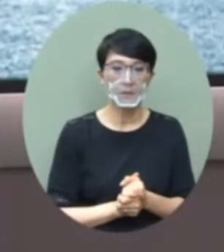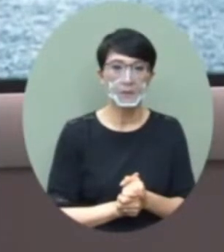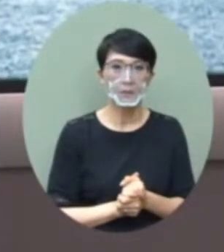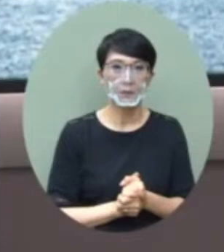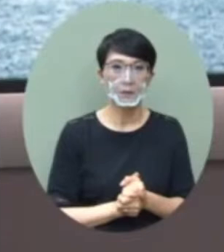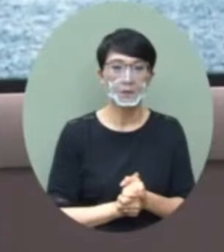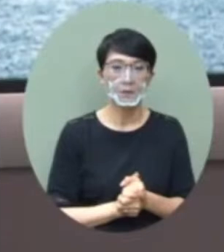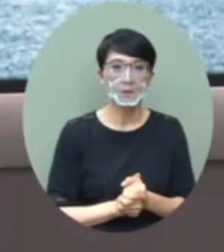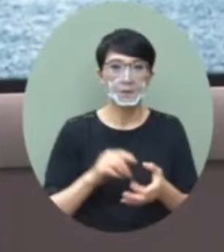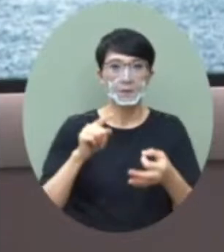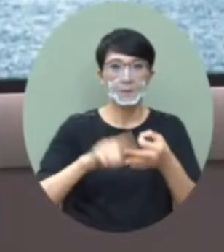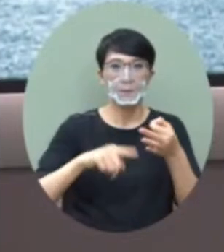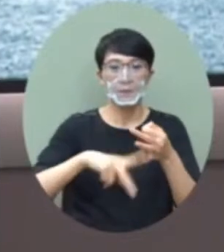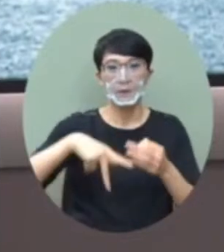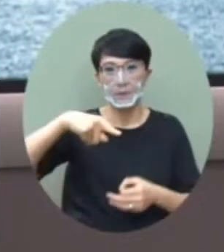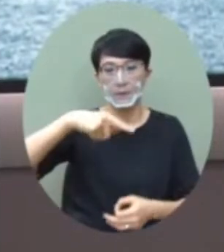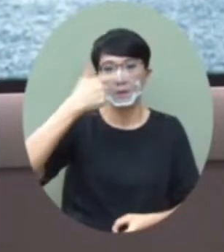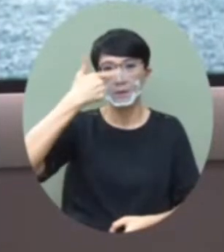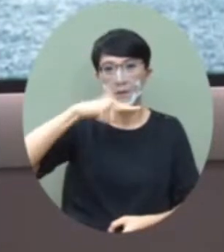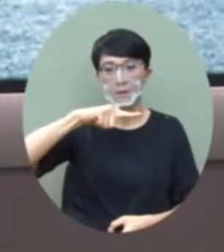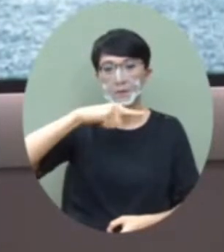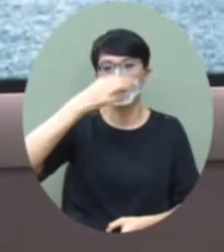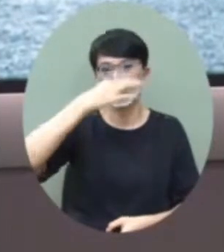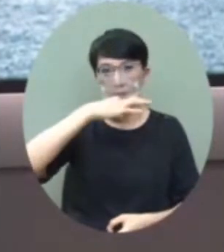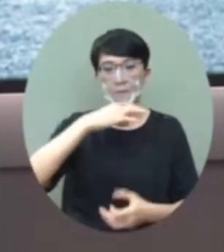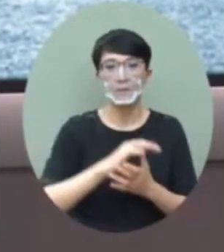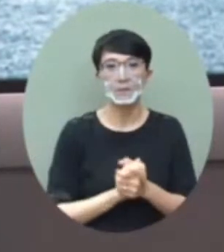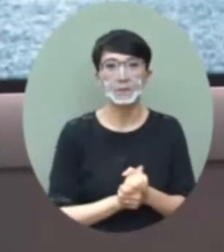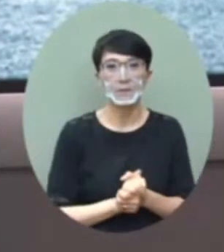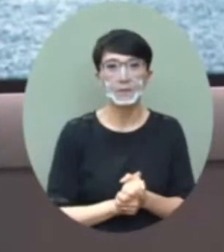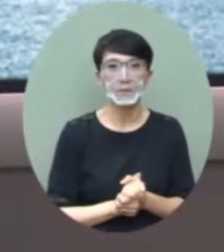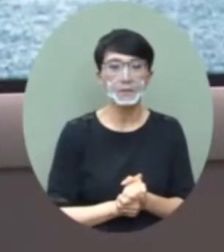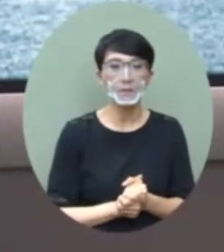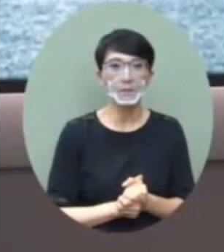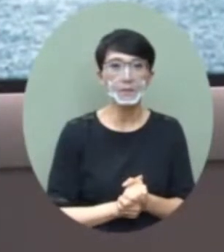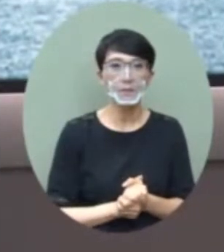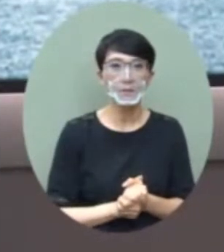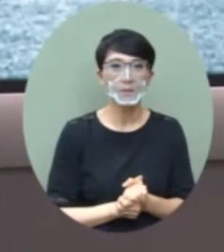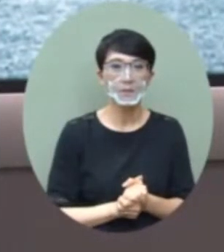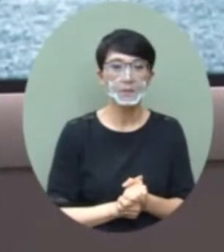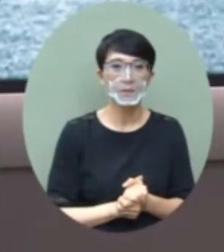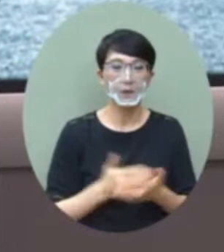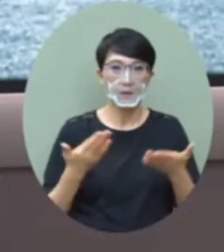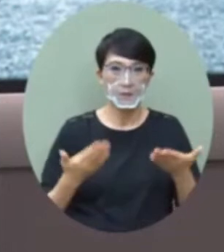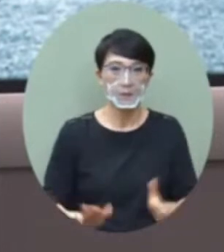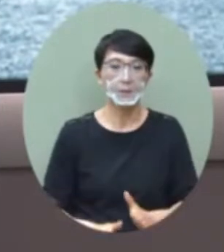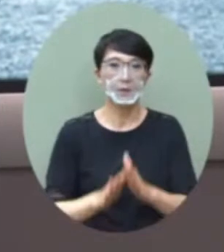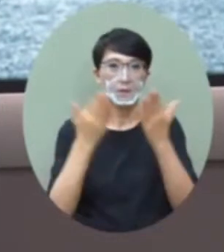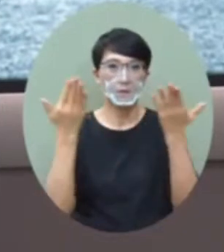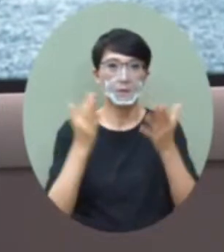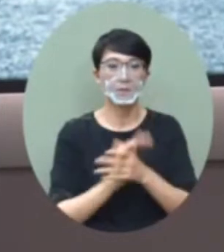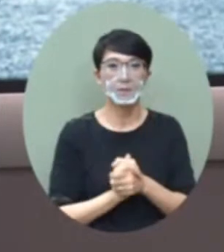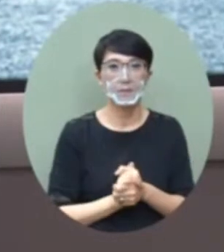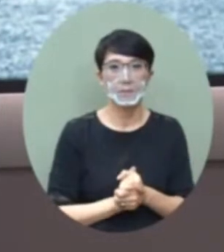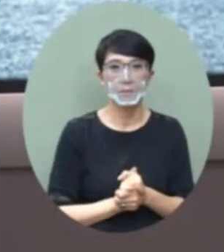the hospital, the designated clinic, as well as in the OH